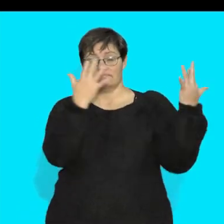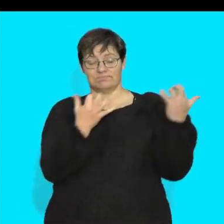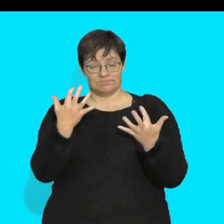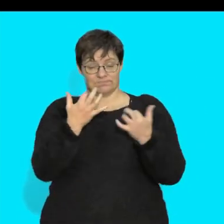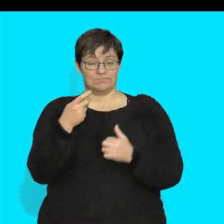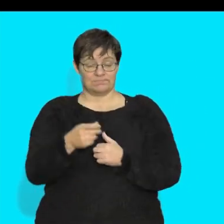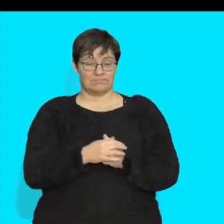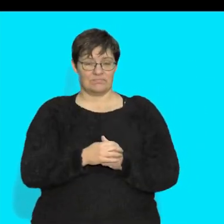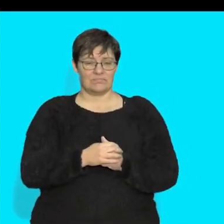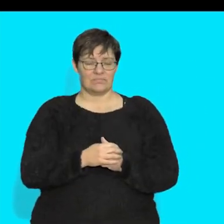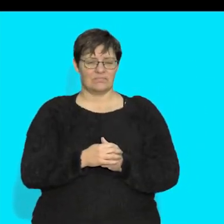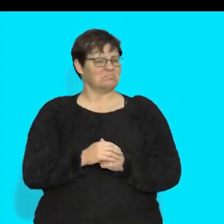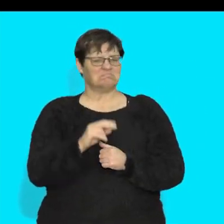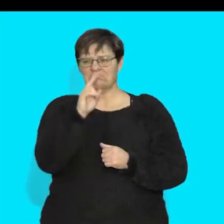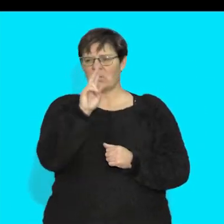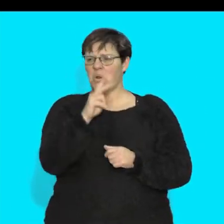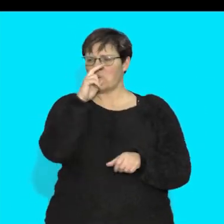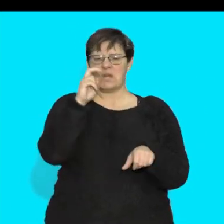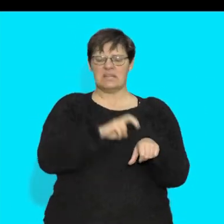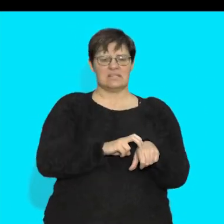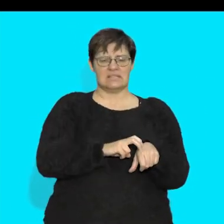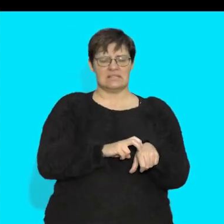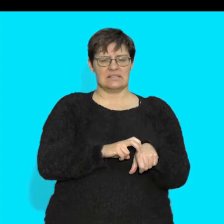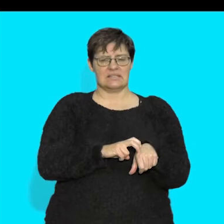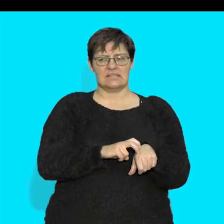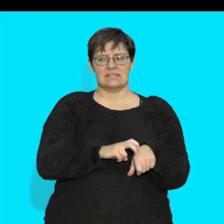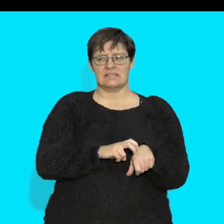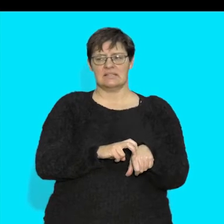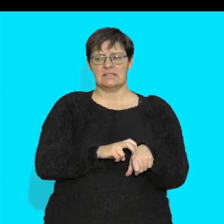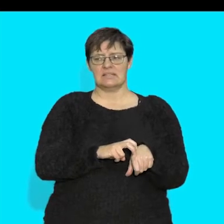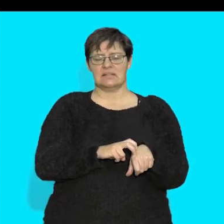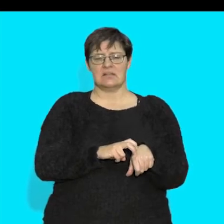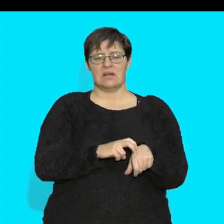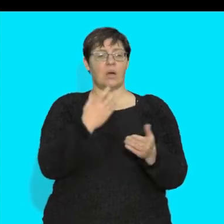so that if we do the calculation, it doesn't look like you need any